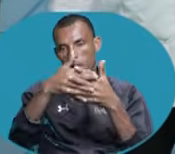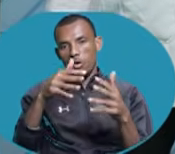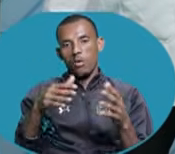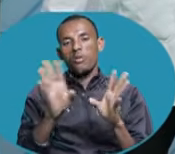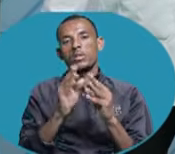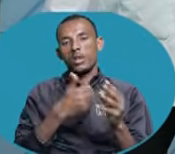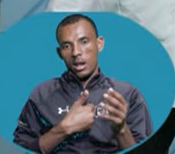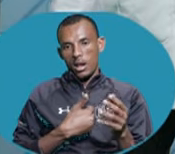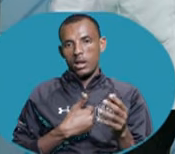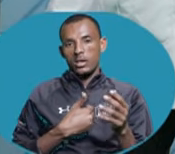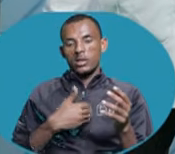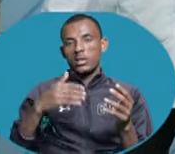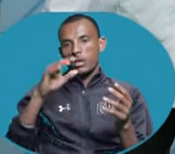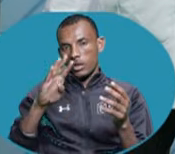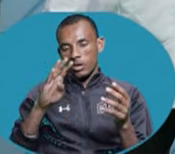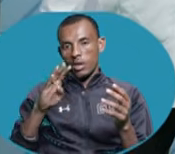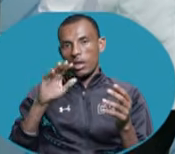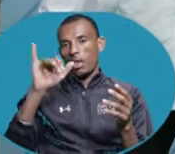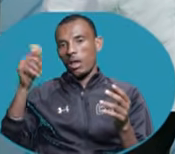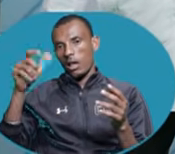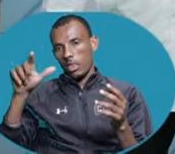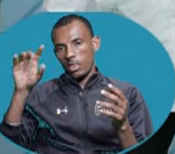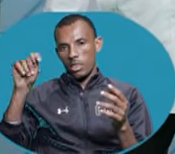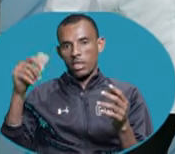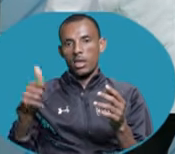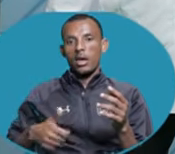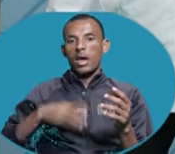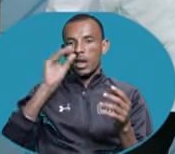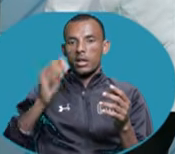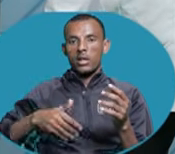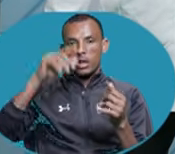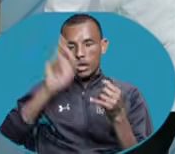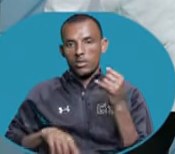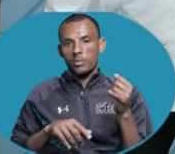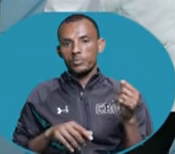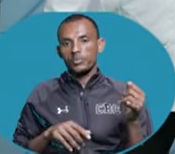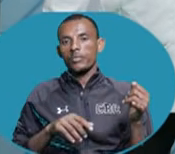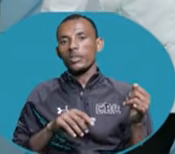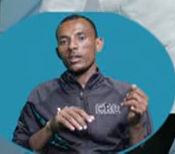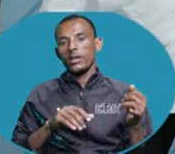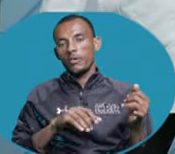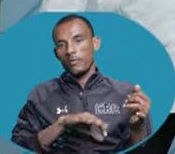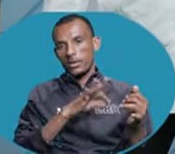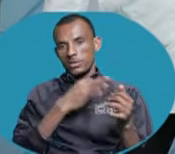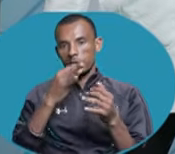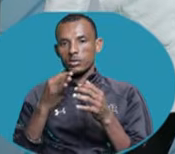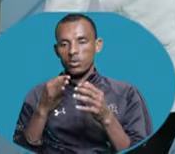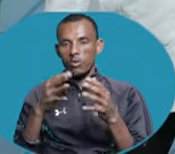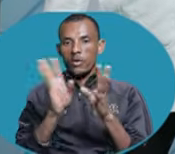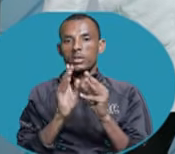United Nations Organization got its final shape at San Francisco Conference on